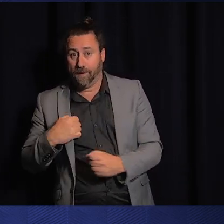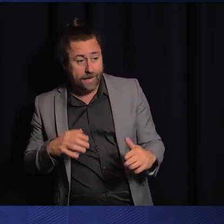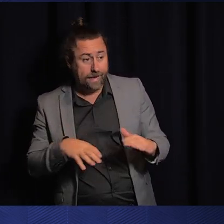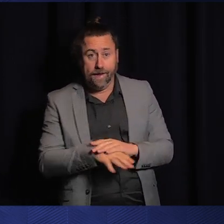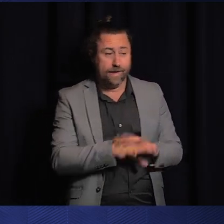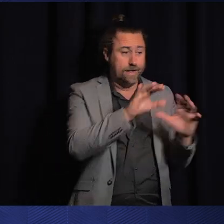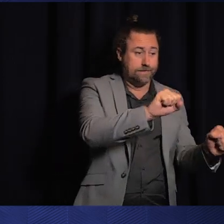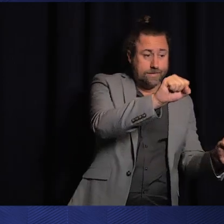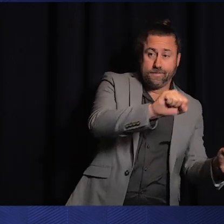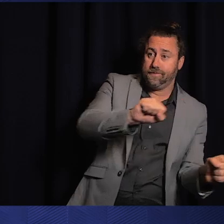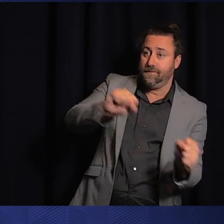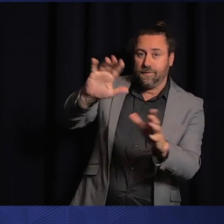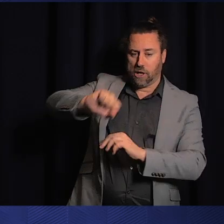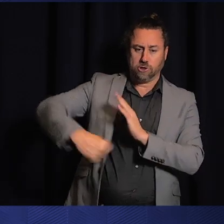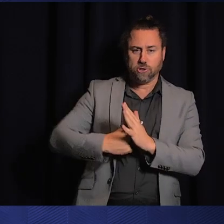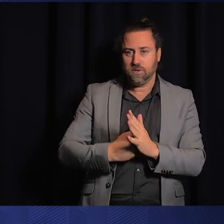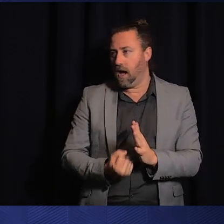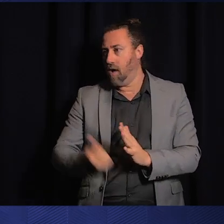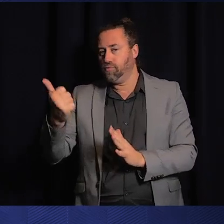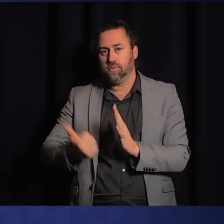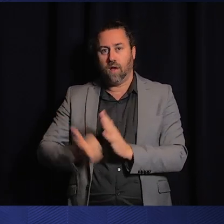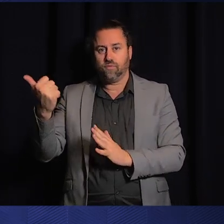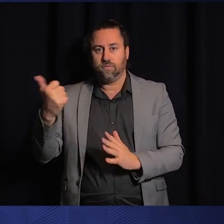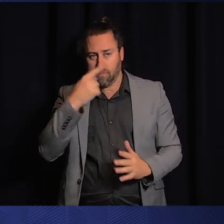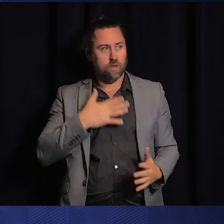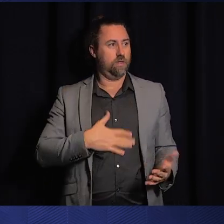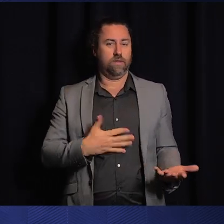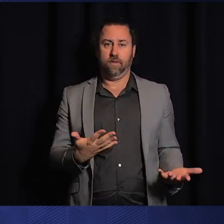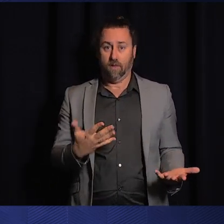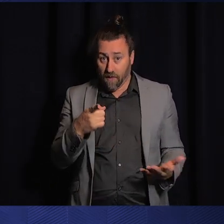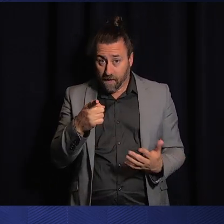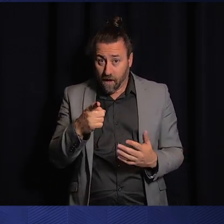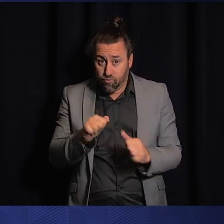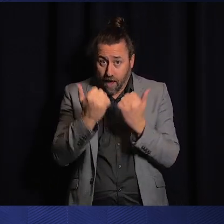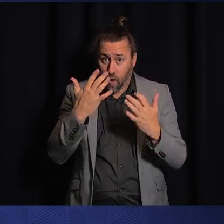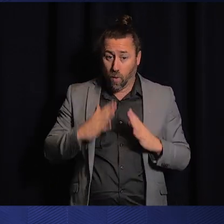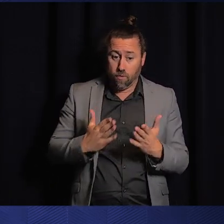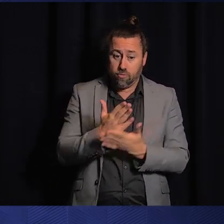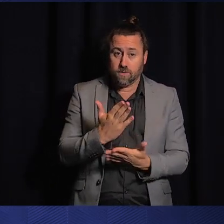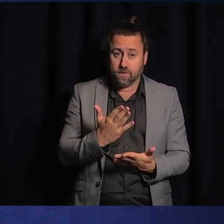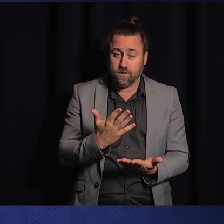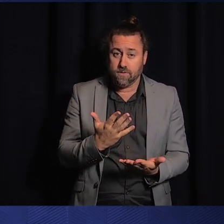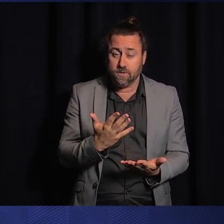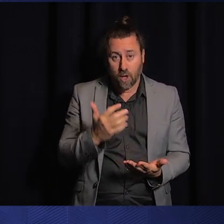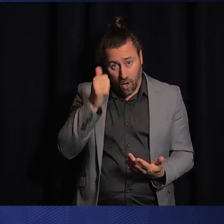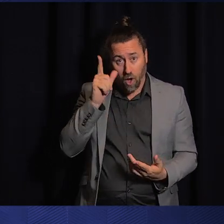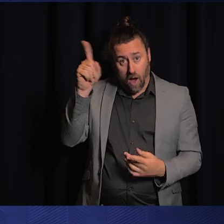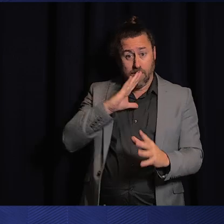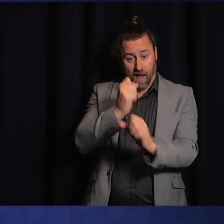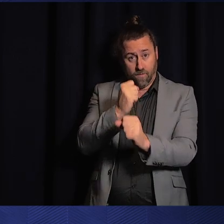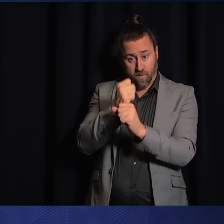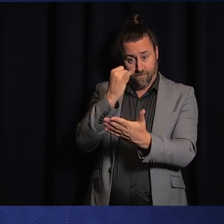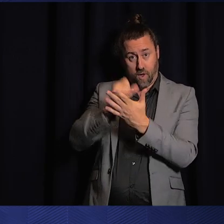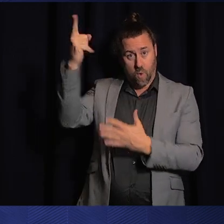when we have situations like this, it is not just the state who has to be is implicated, as